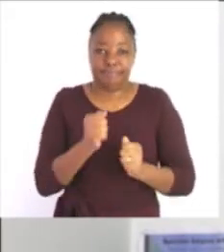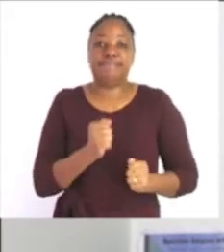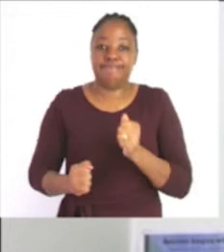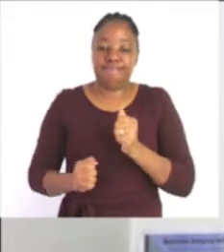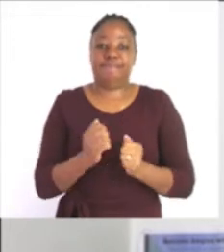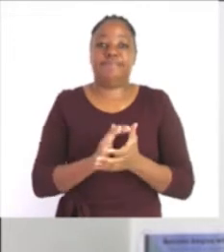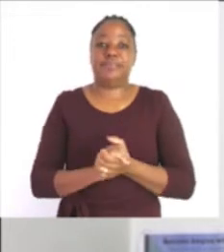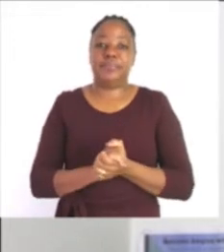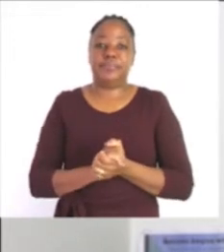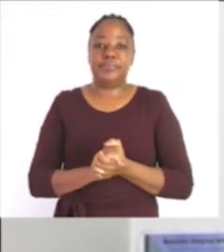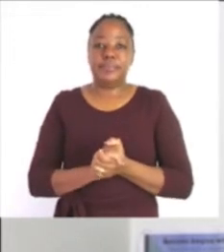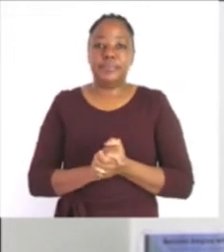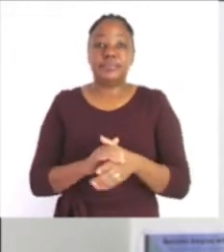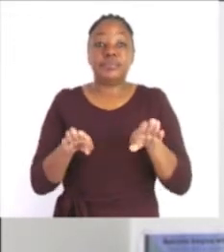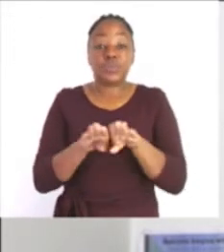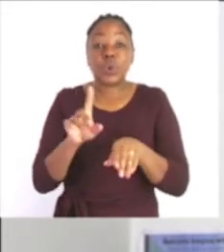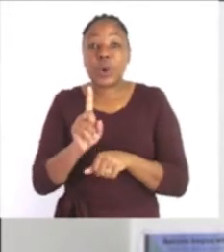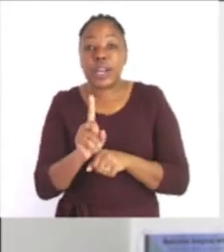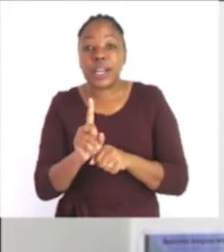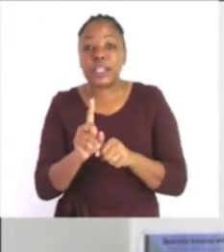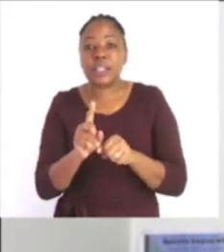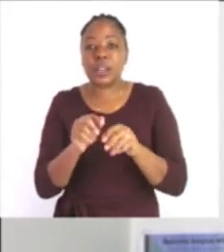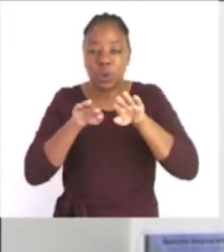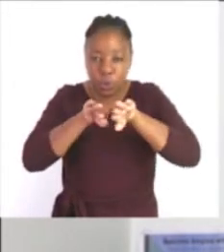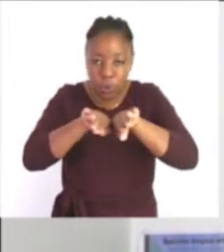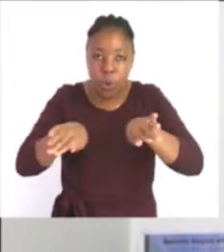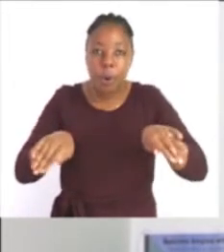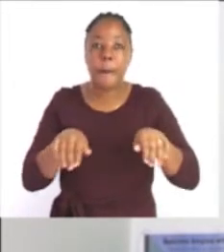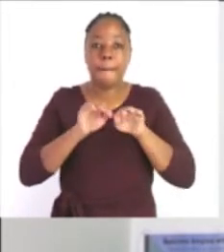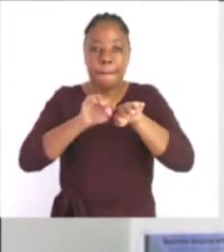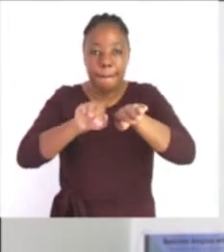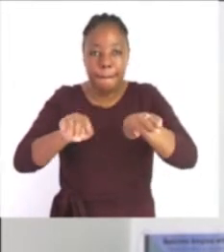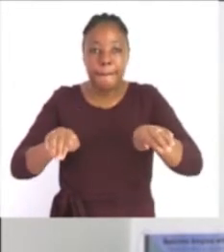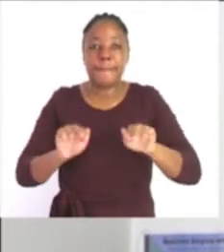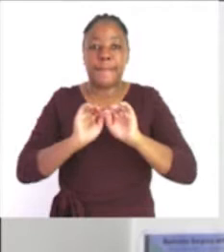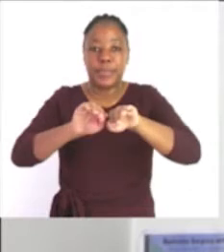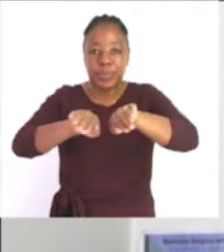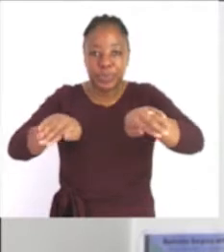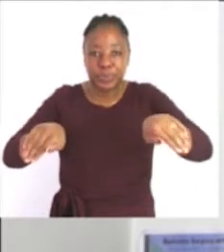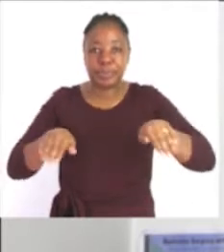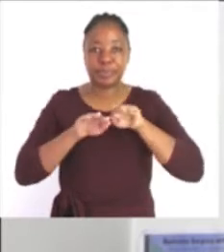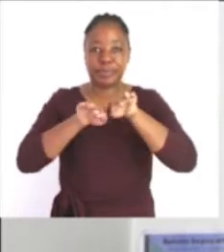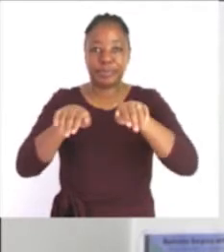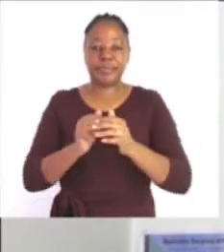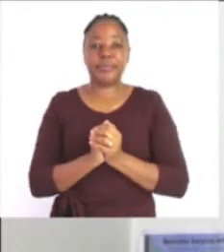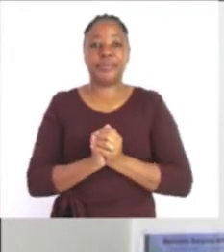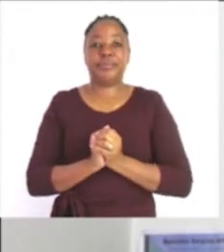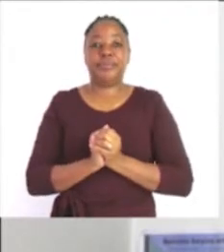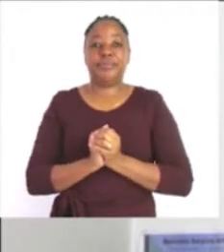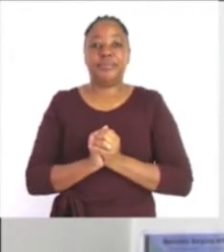done. The next action is swim. Like you're swimming in the ocean. Very